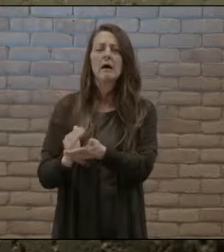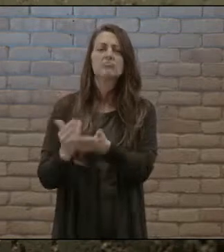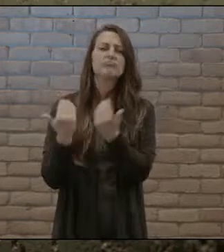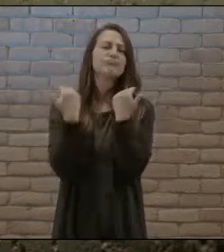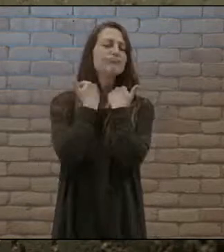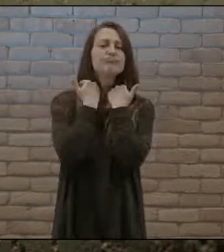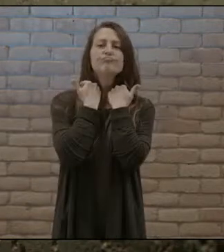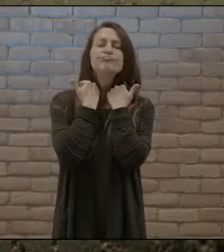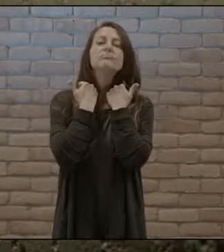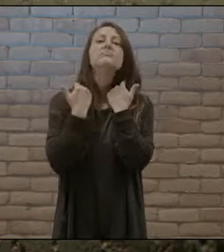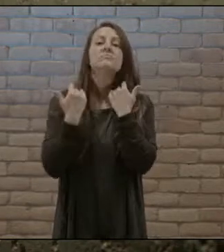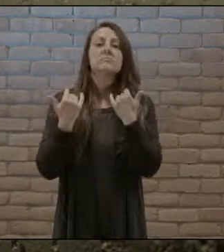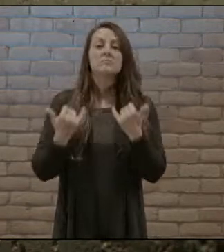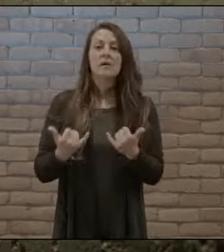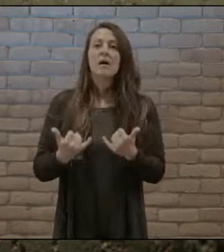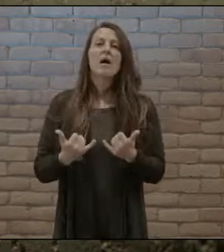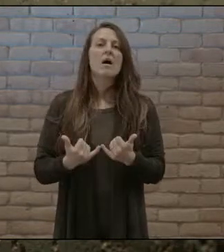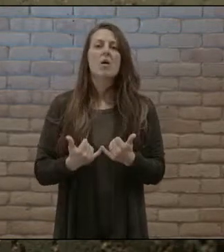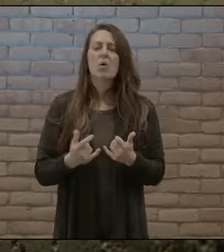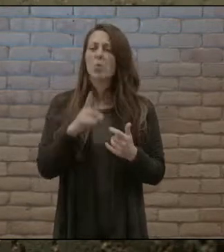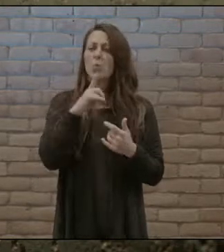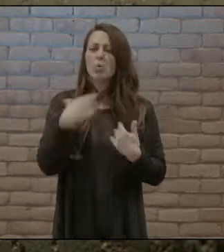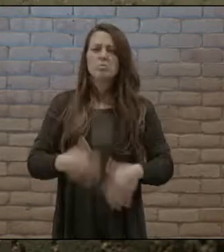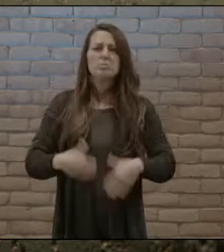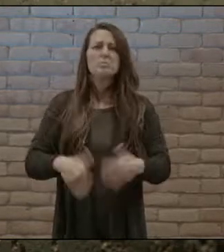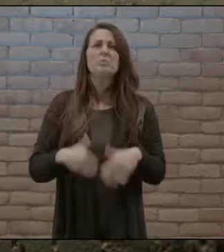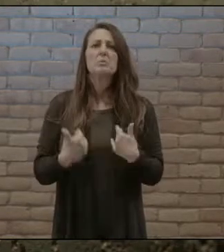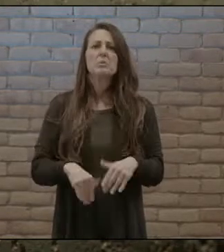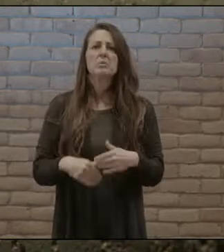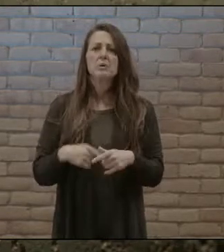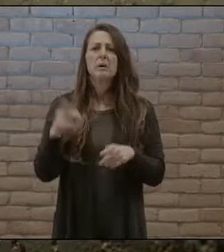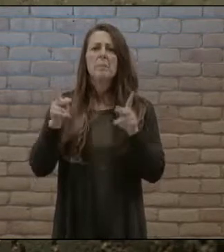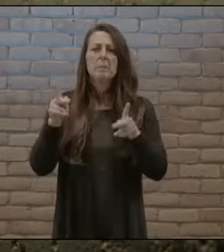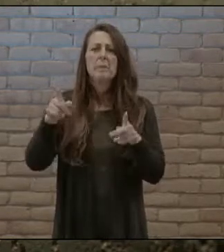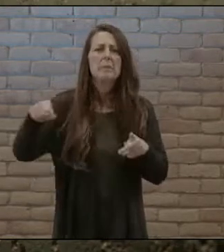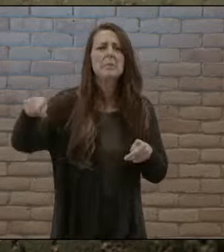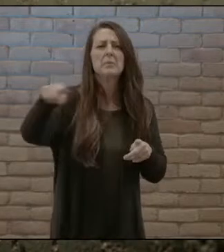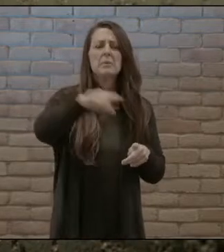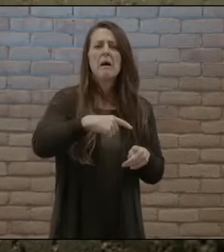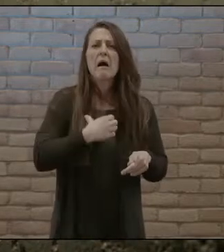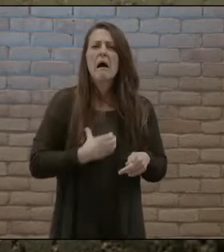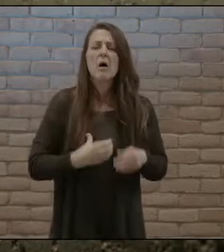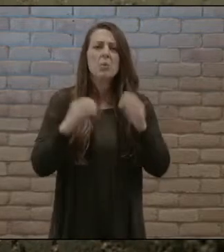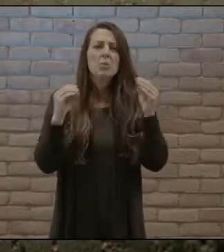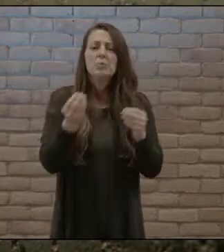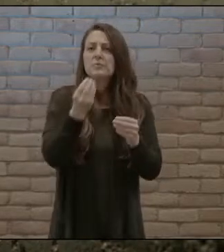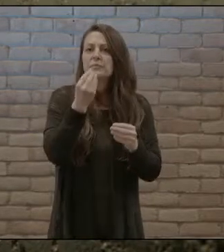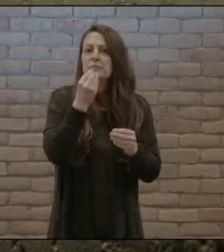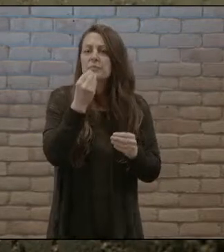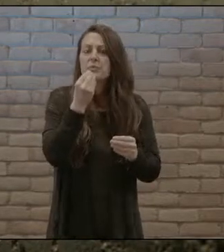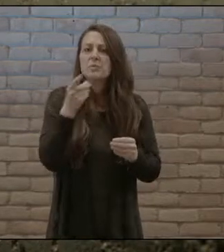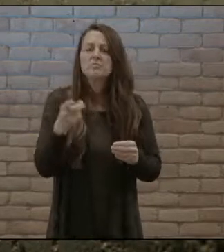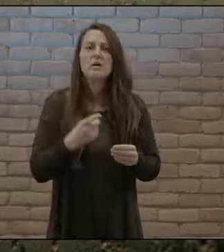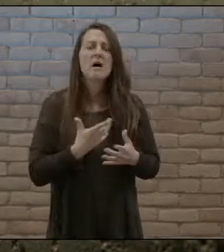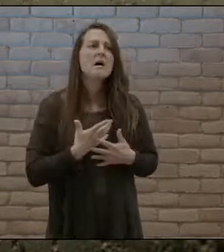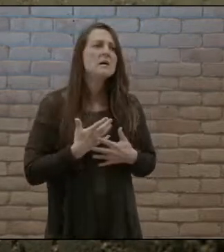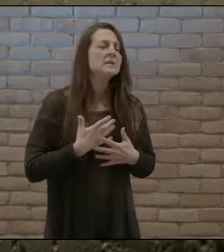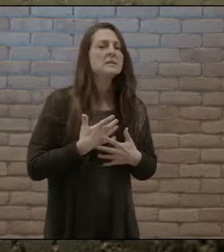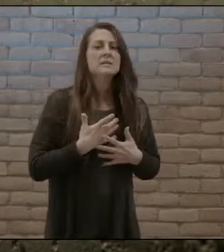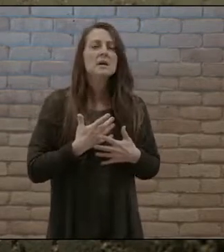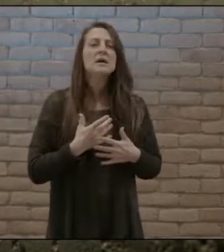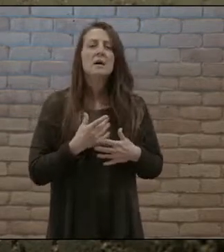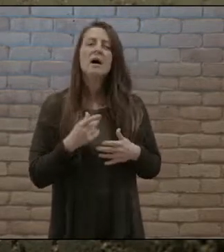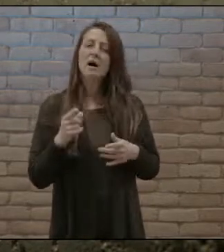the time his money ran out, a great famine swept over the land, and he began to starve. He persuaded a